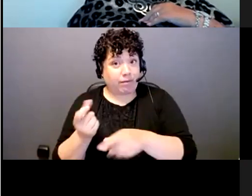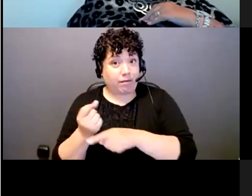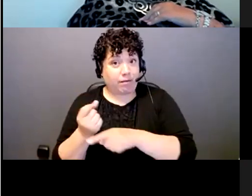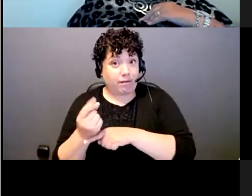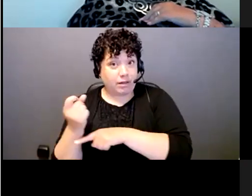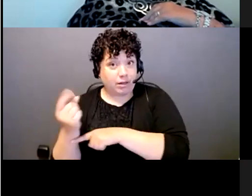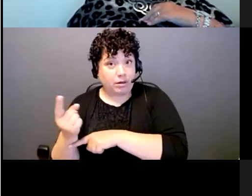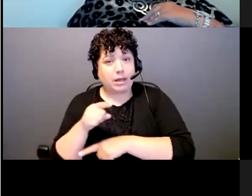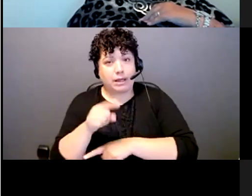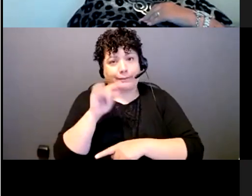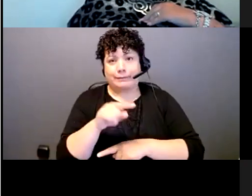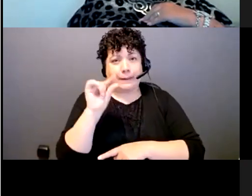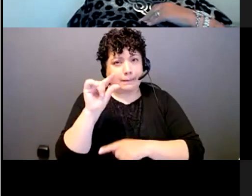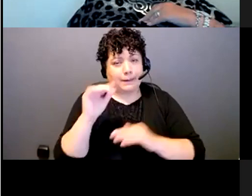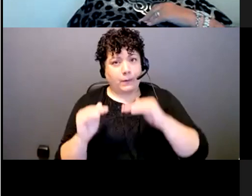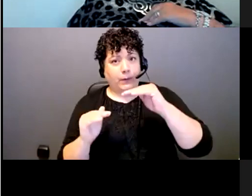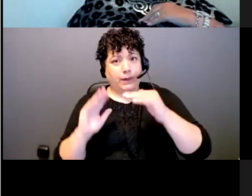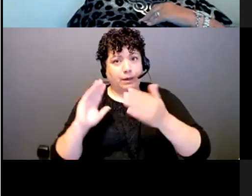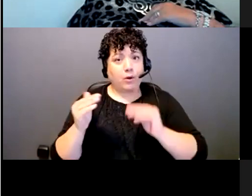cancer and